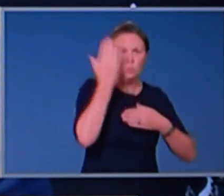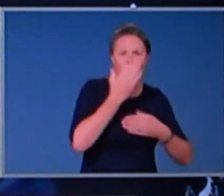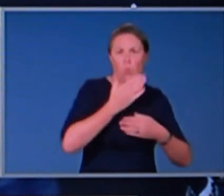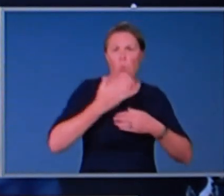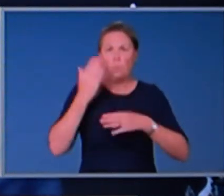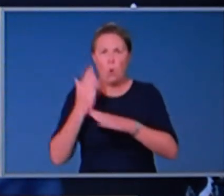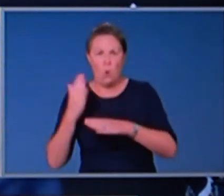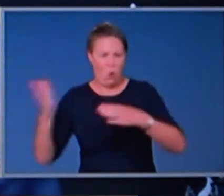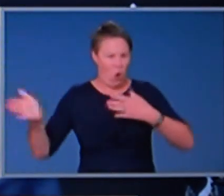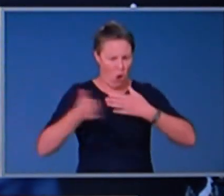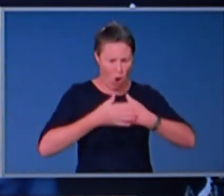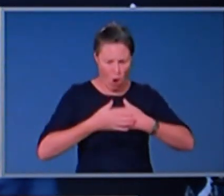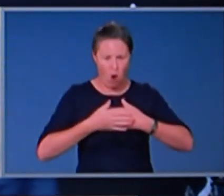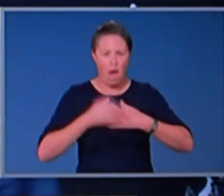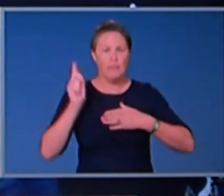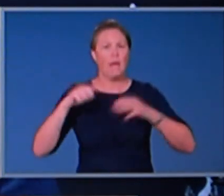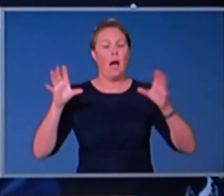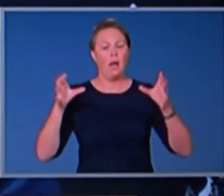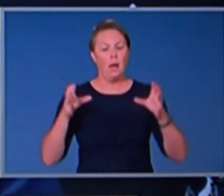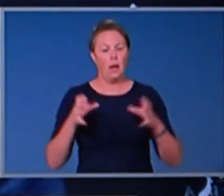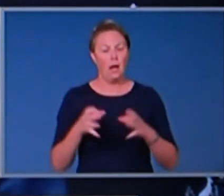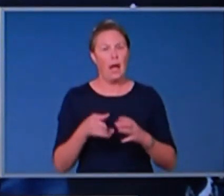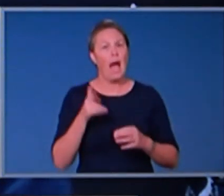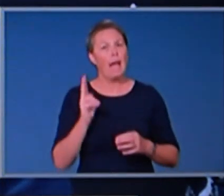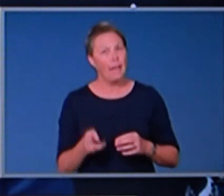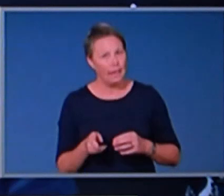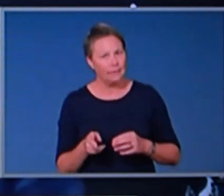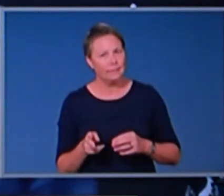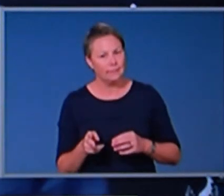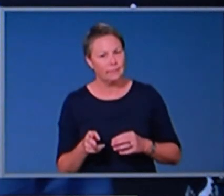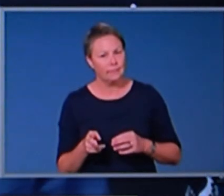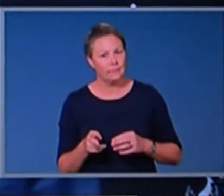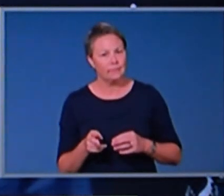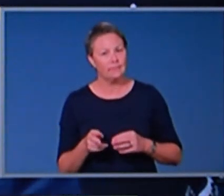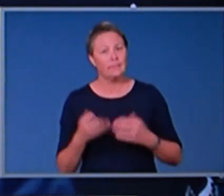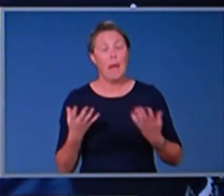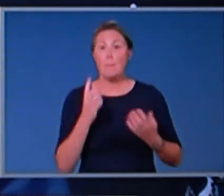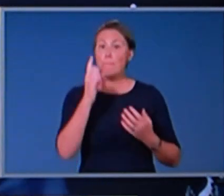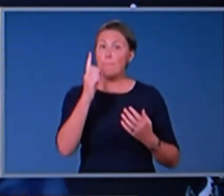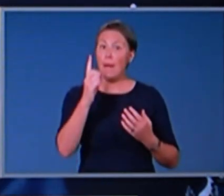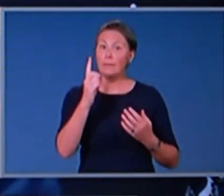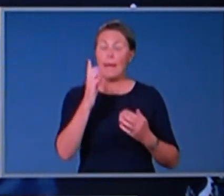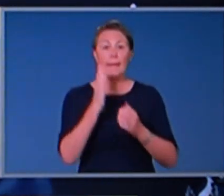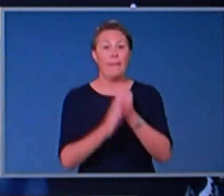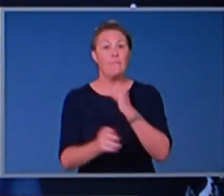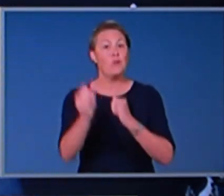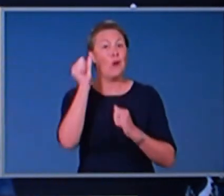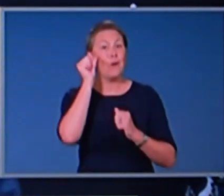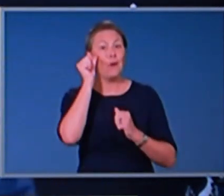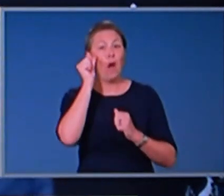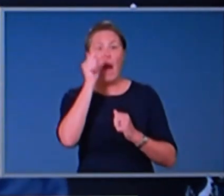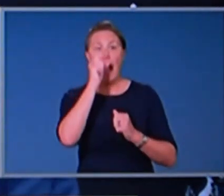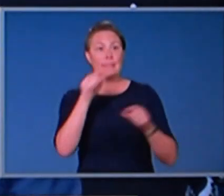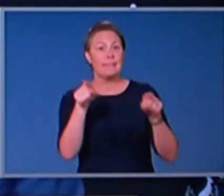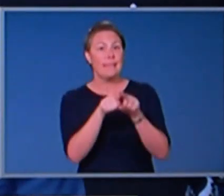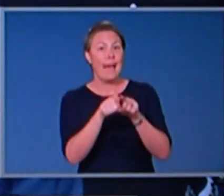to see community transmission, and as we know, and as you saw in the graph in Tasmania, that can take off very quickly. So